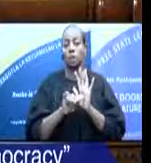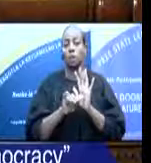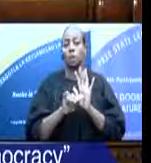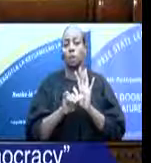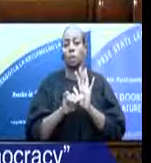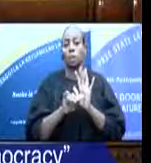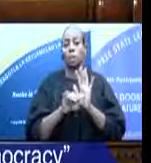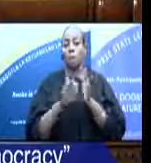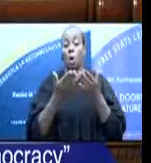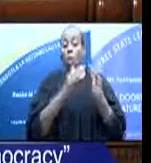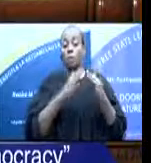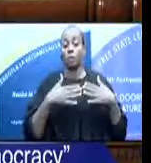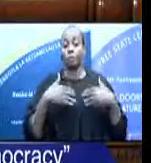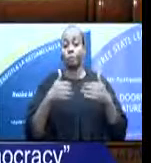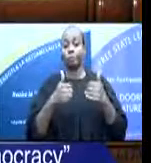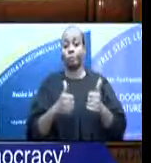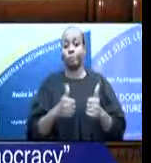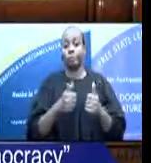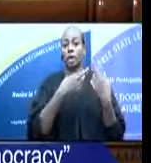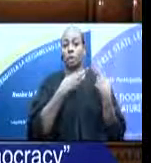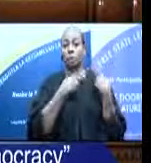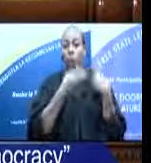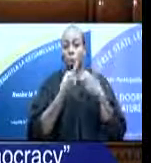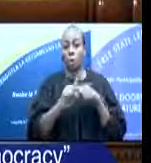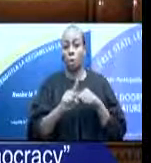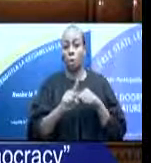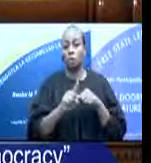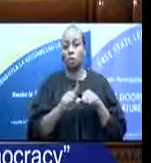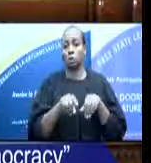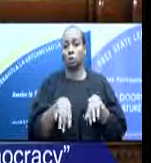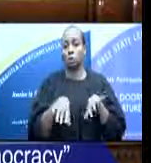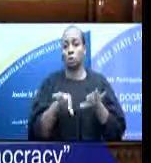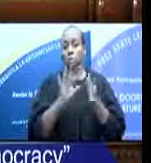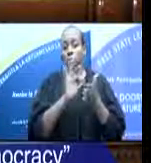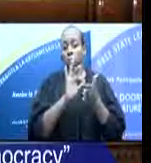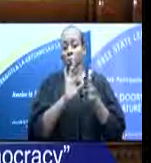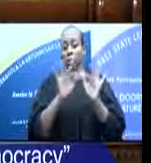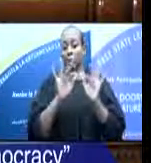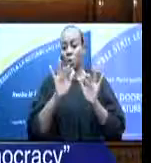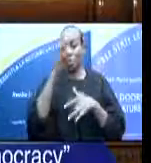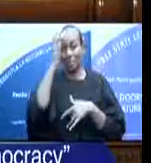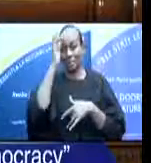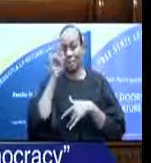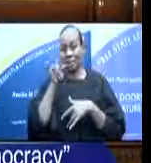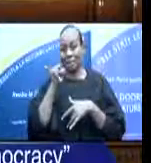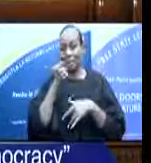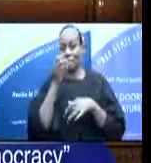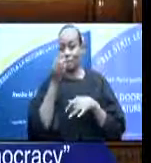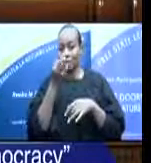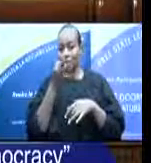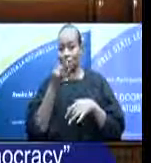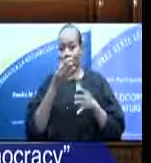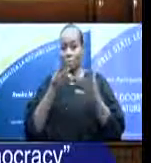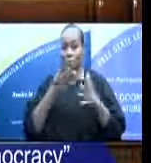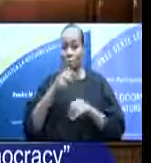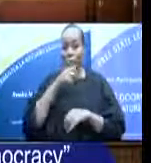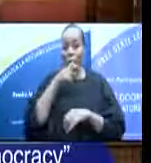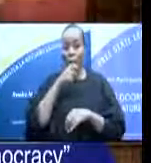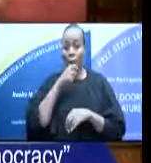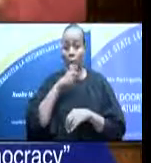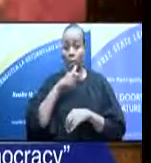These community health care workers are responsible for tracing for clients who have defaulted on their